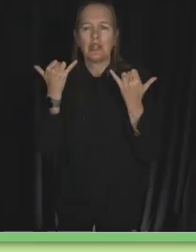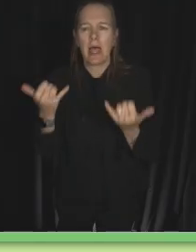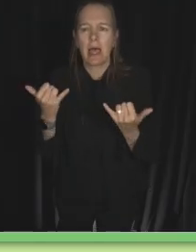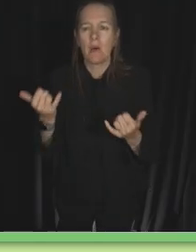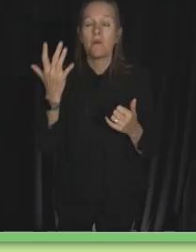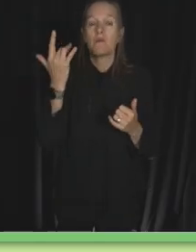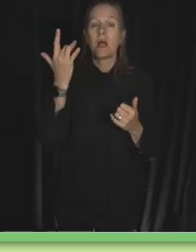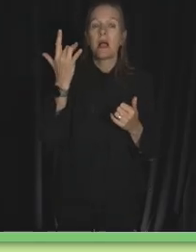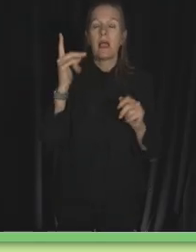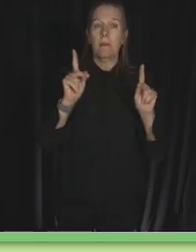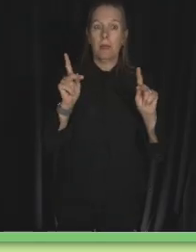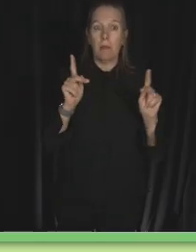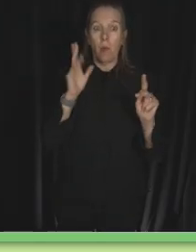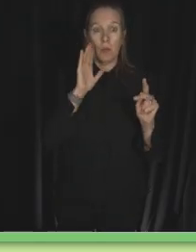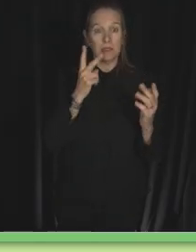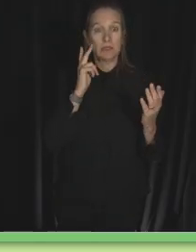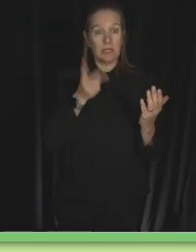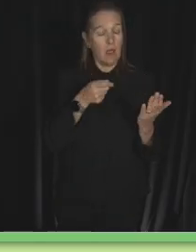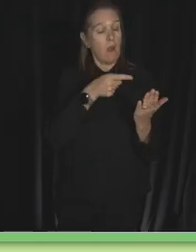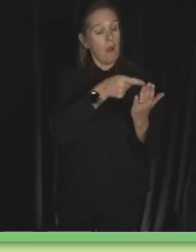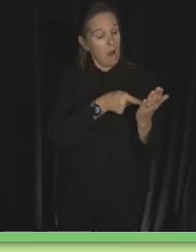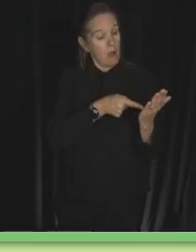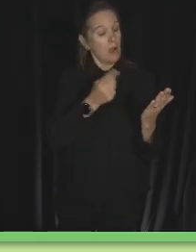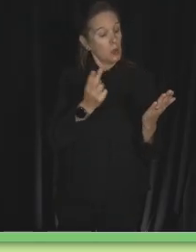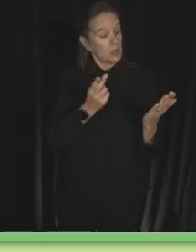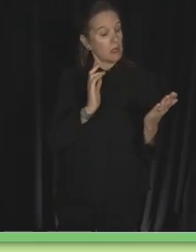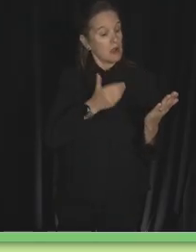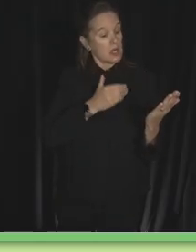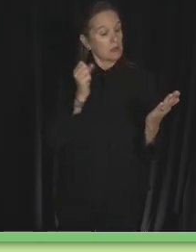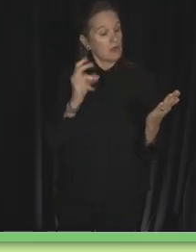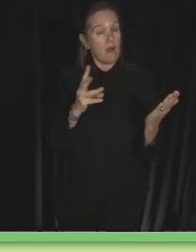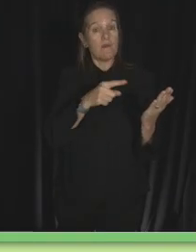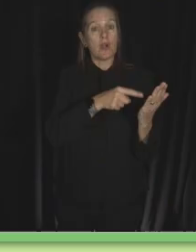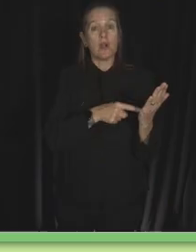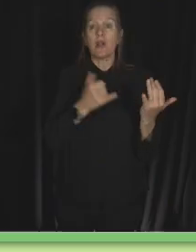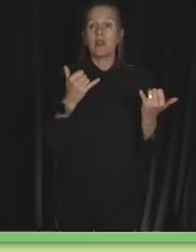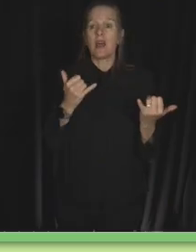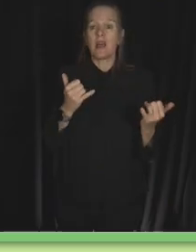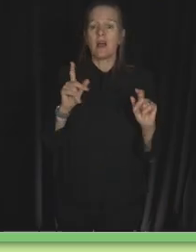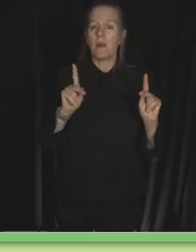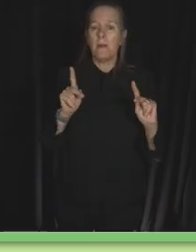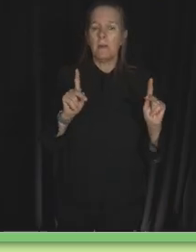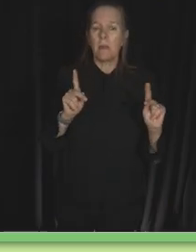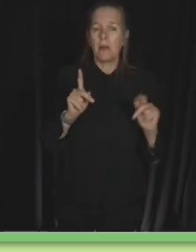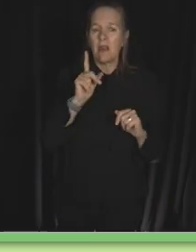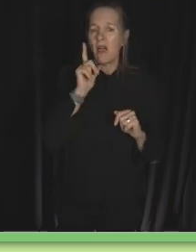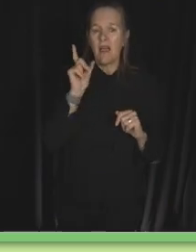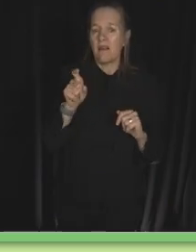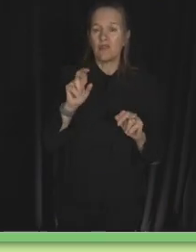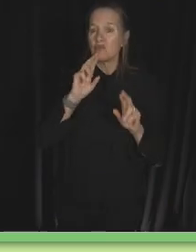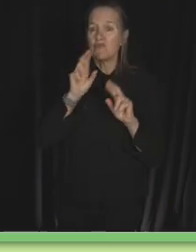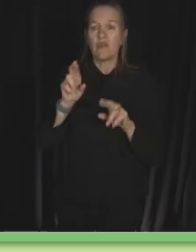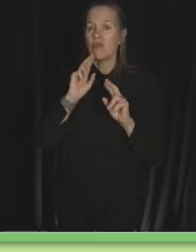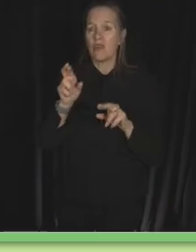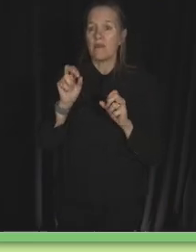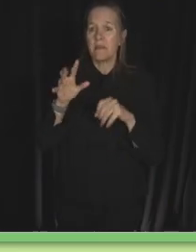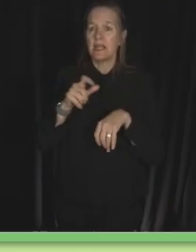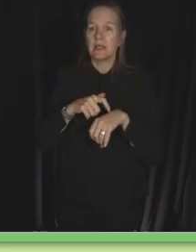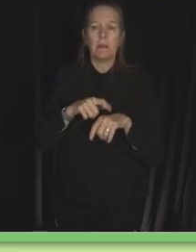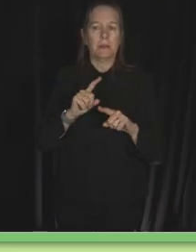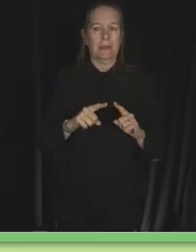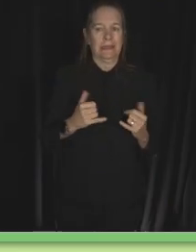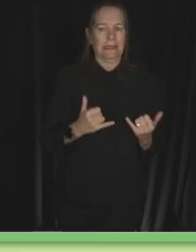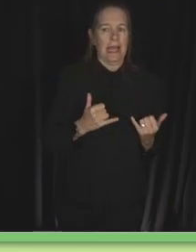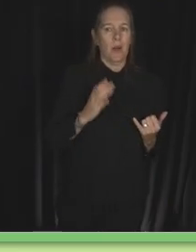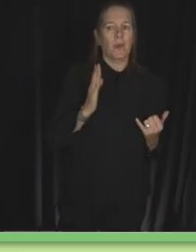will see that they're actually using our software. Today, people don't have to report it many times. Now they will. This is a good thing.